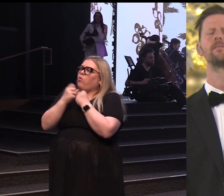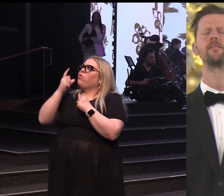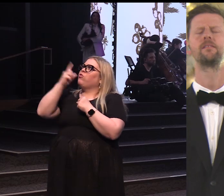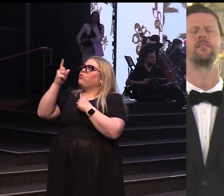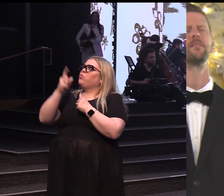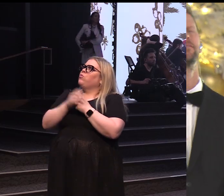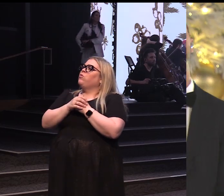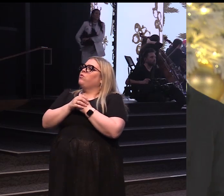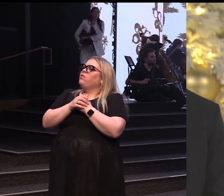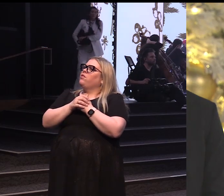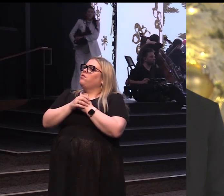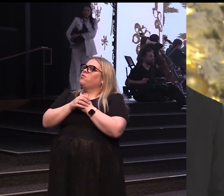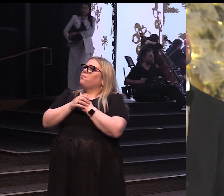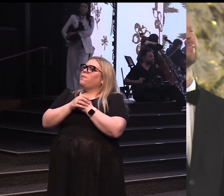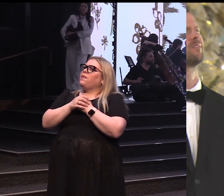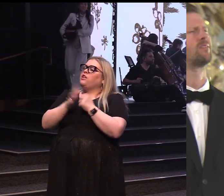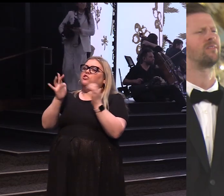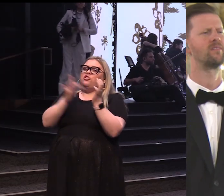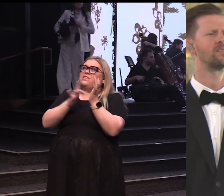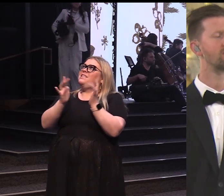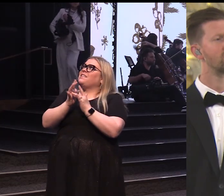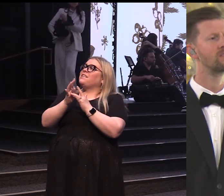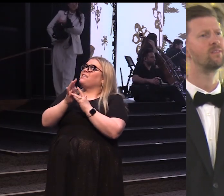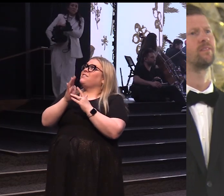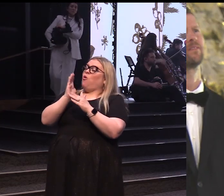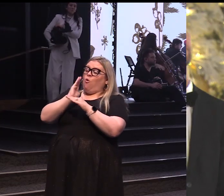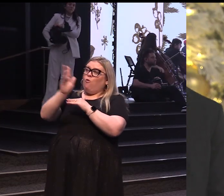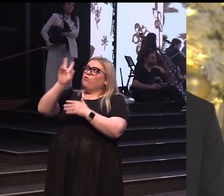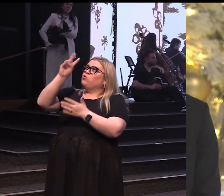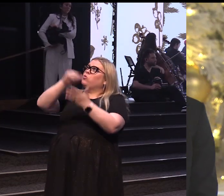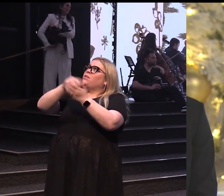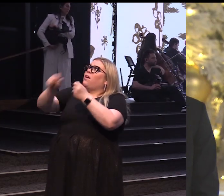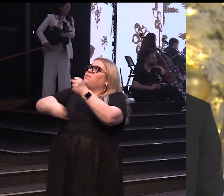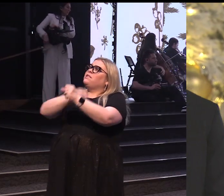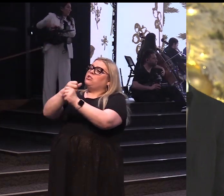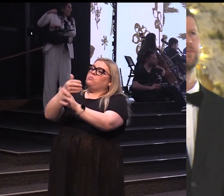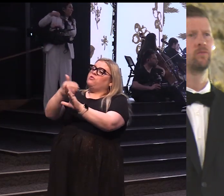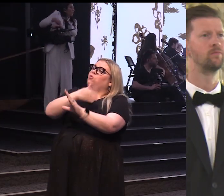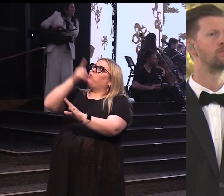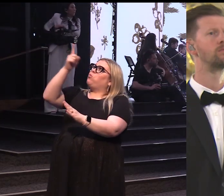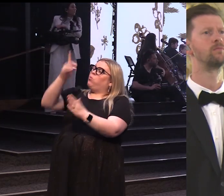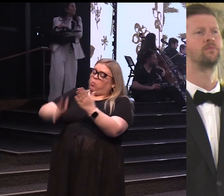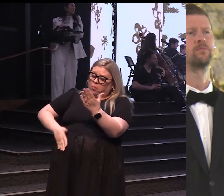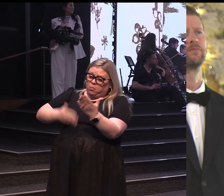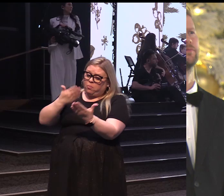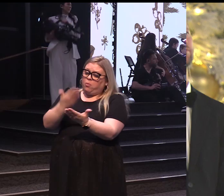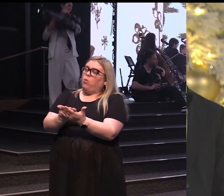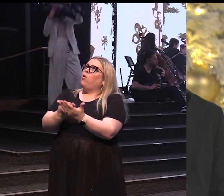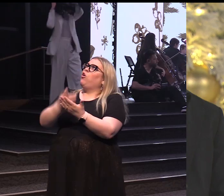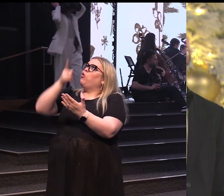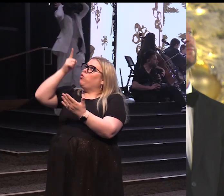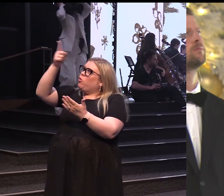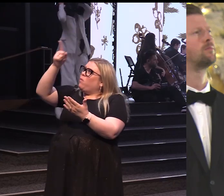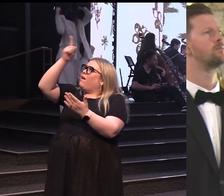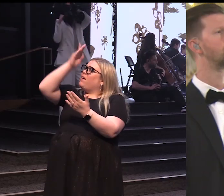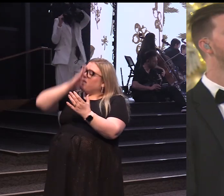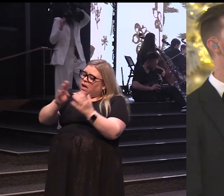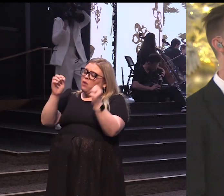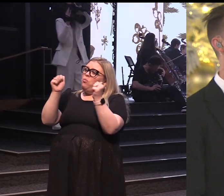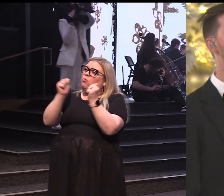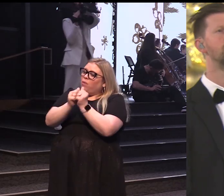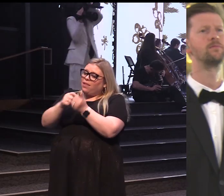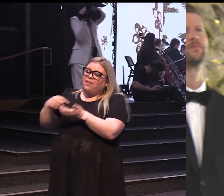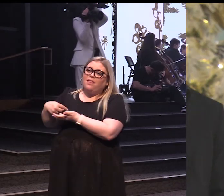Jesus, born to us over 2,000 years ago, you are Emmanuel, God with us.